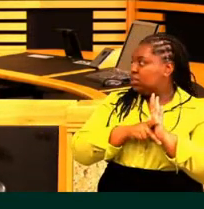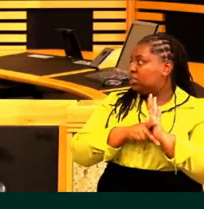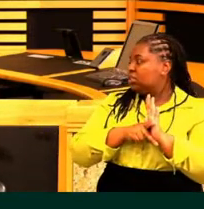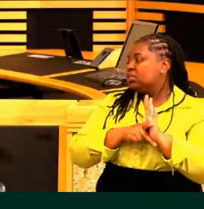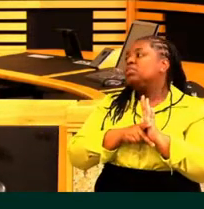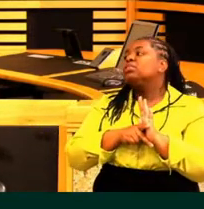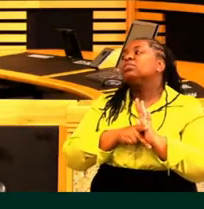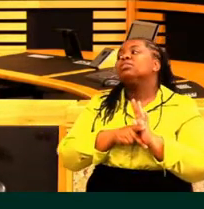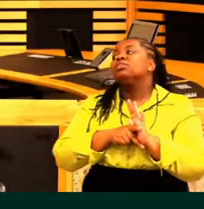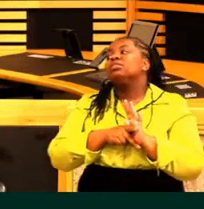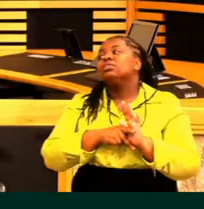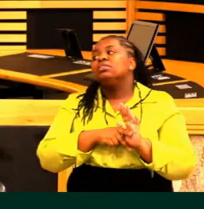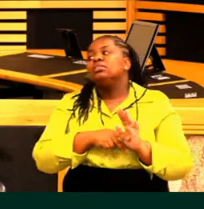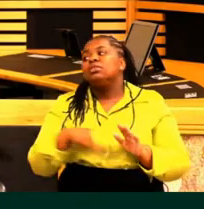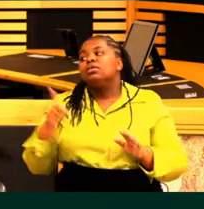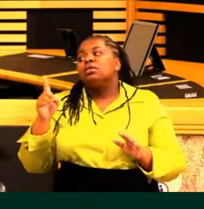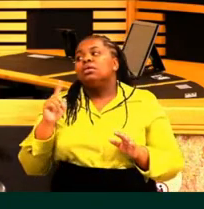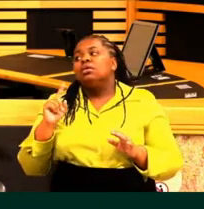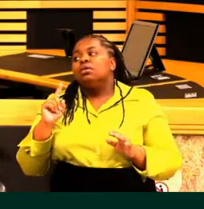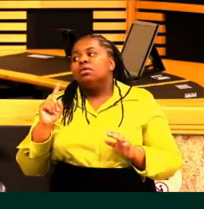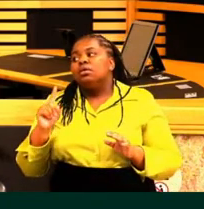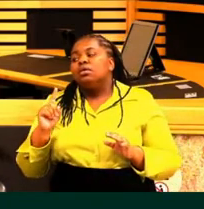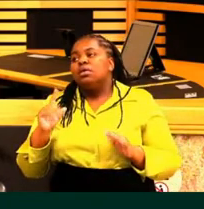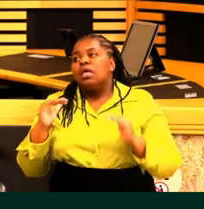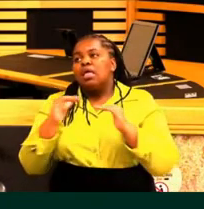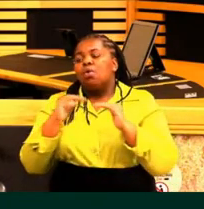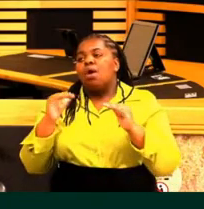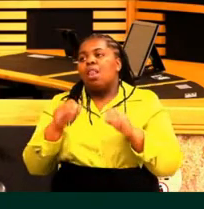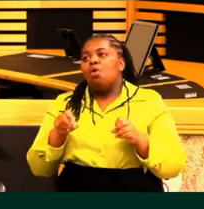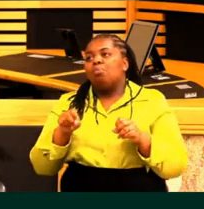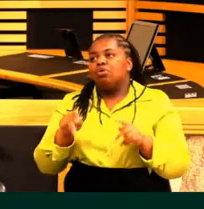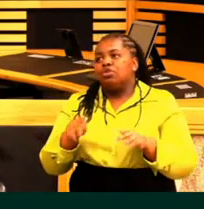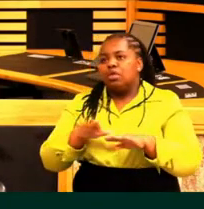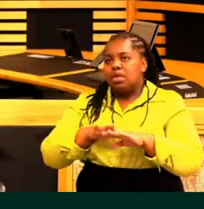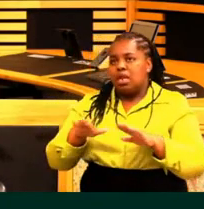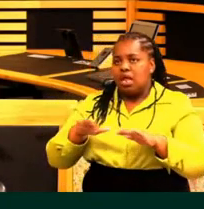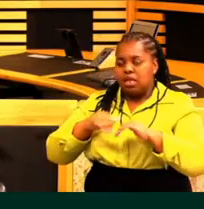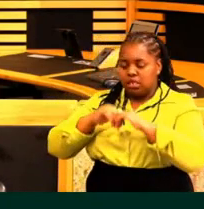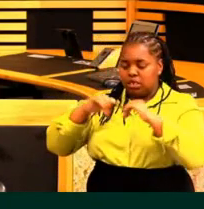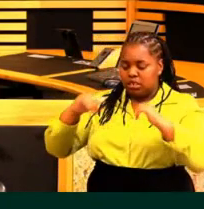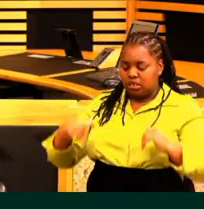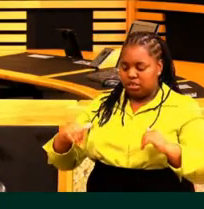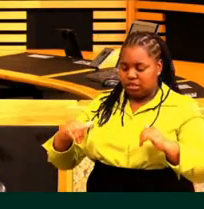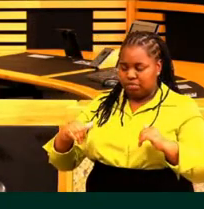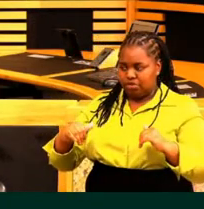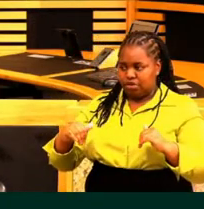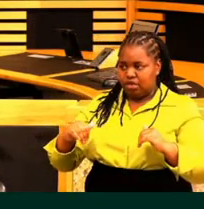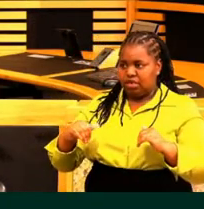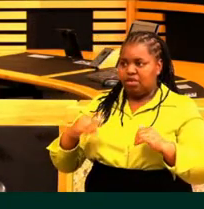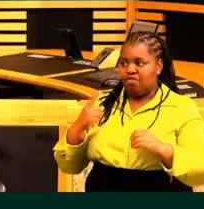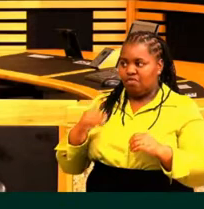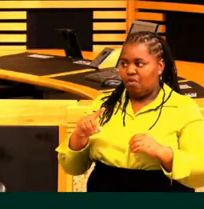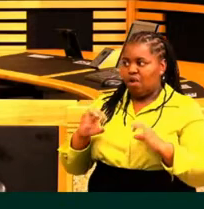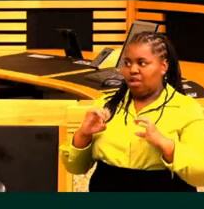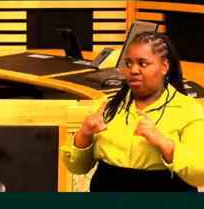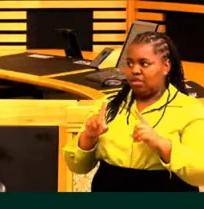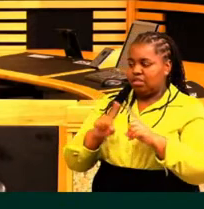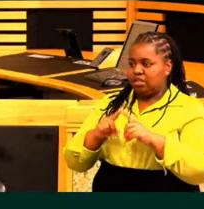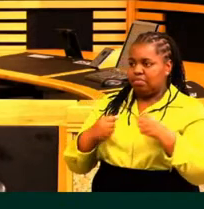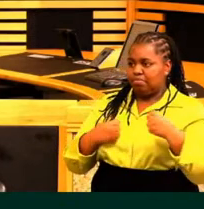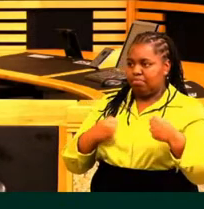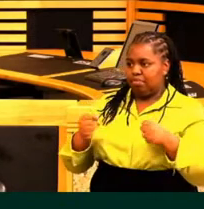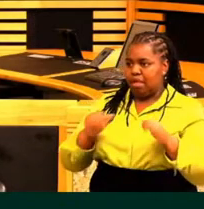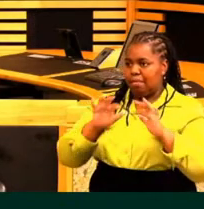inclusivity education equal opportunities and land discrimination in education employment and public